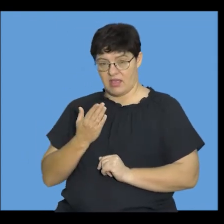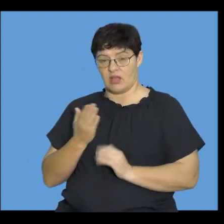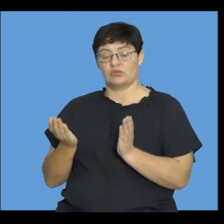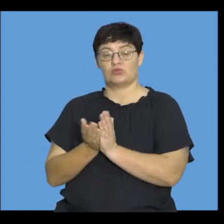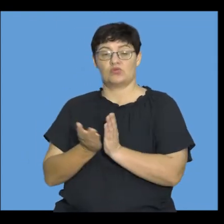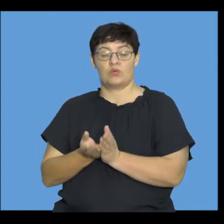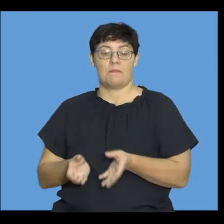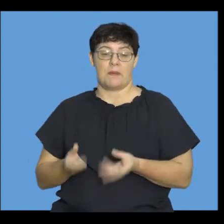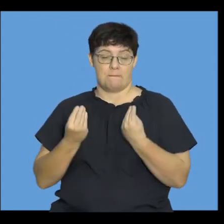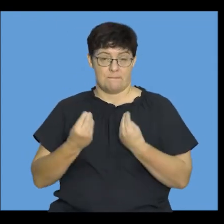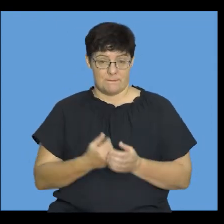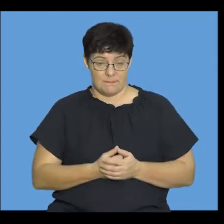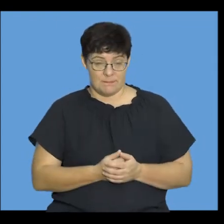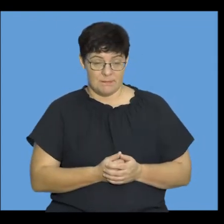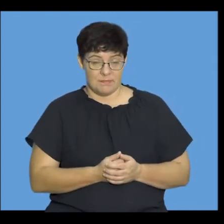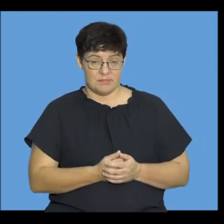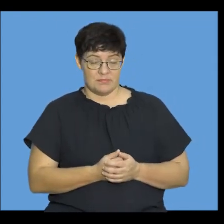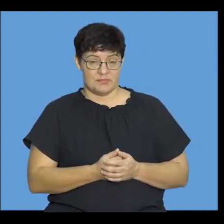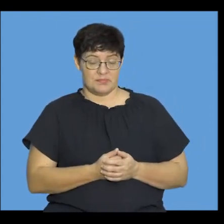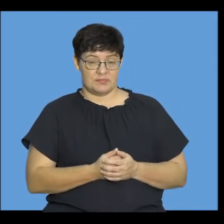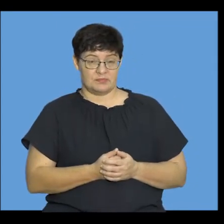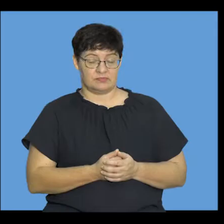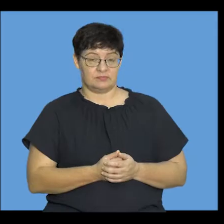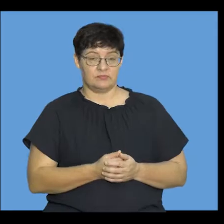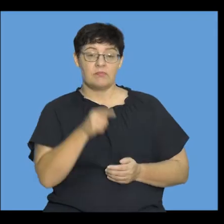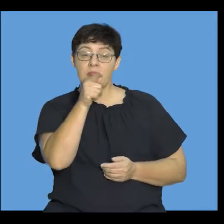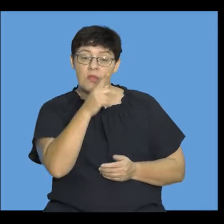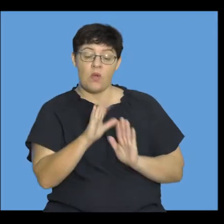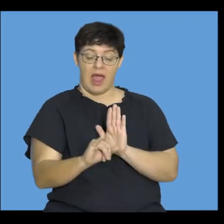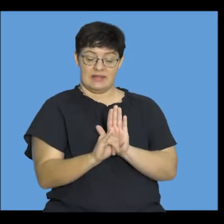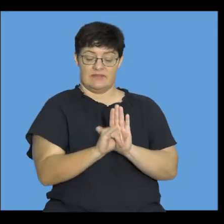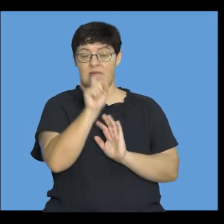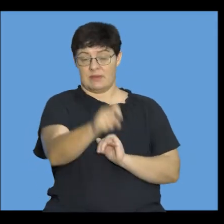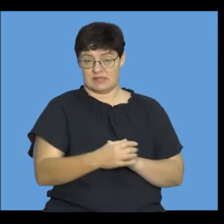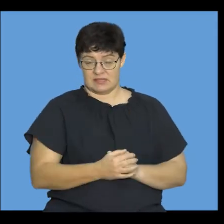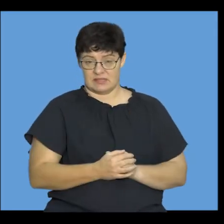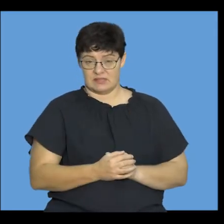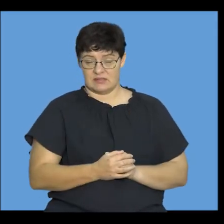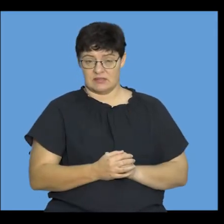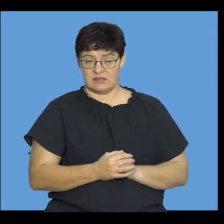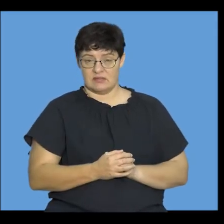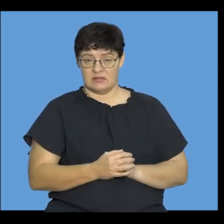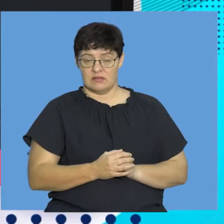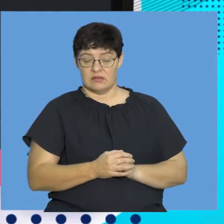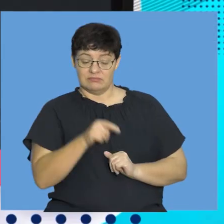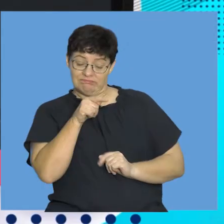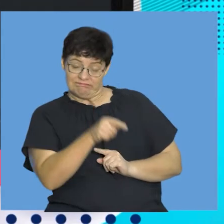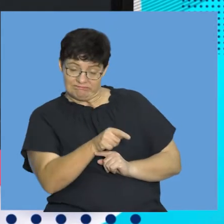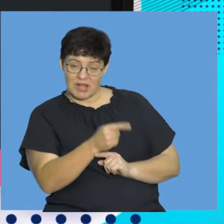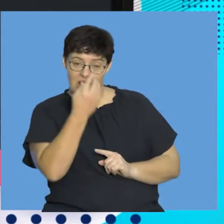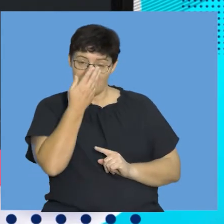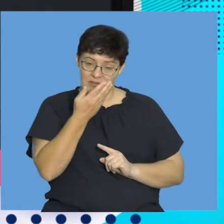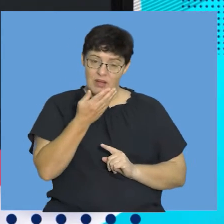contract she received from the local school. Okay? So now obviously you now have to identify